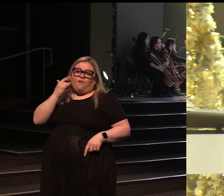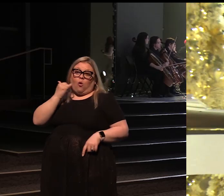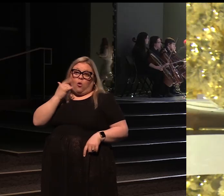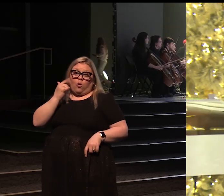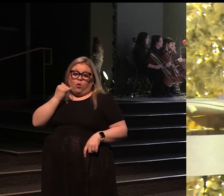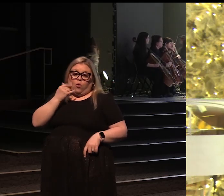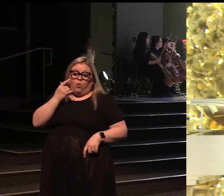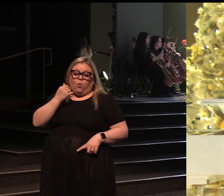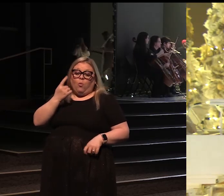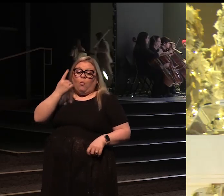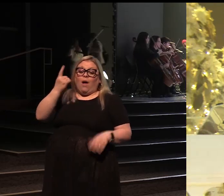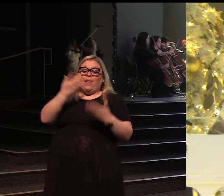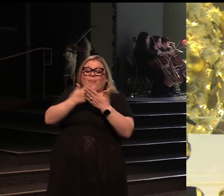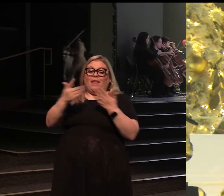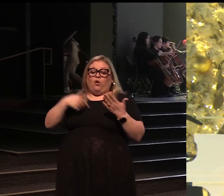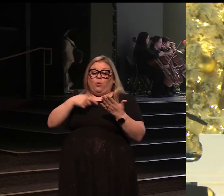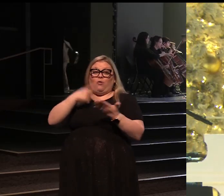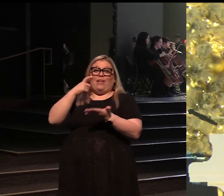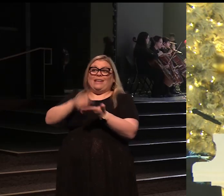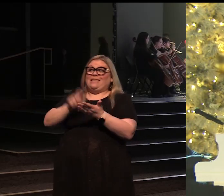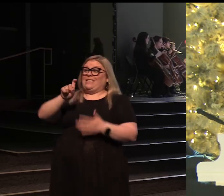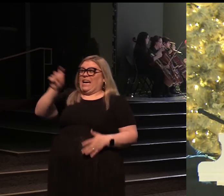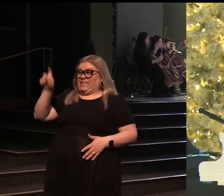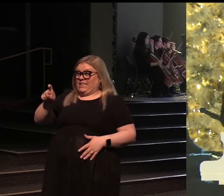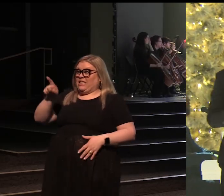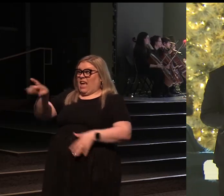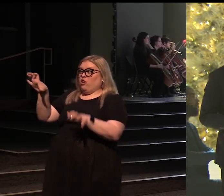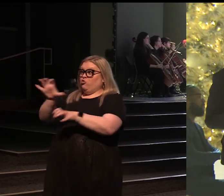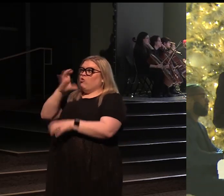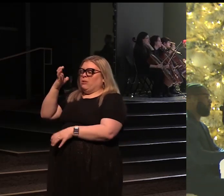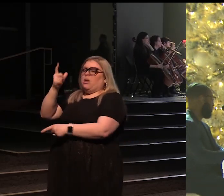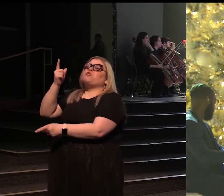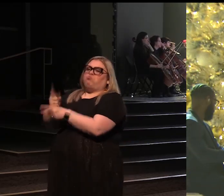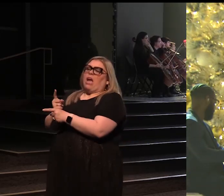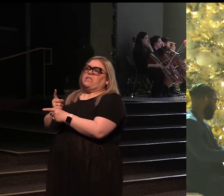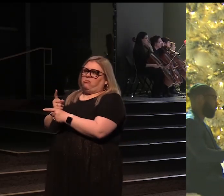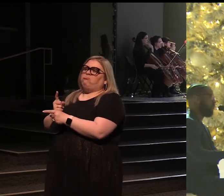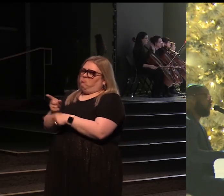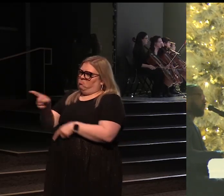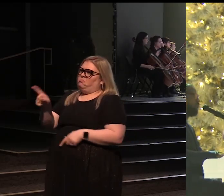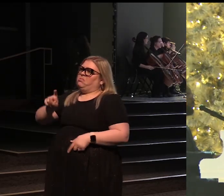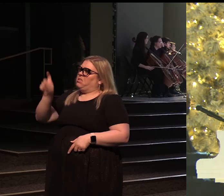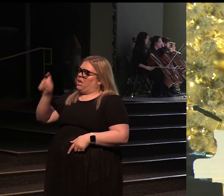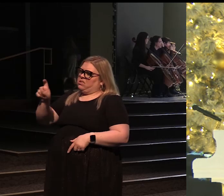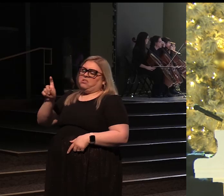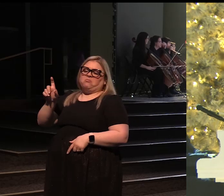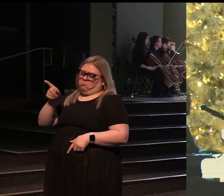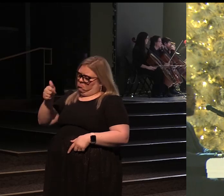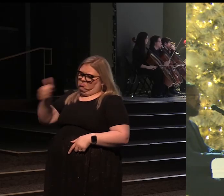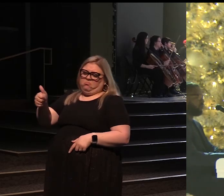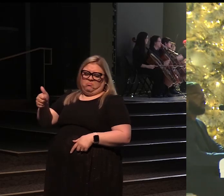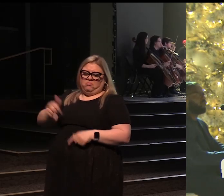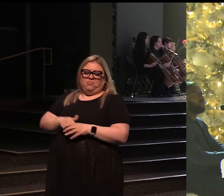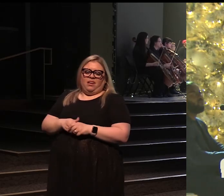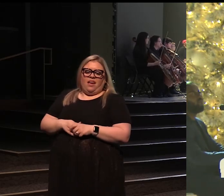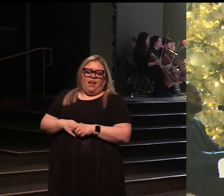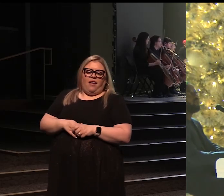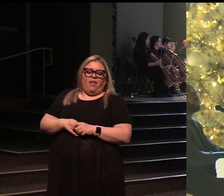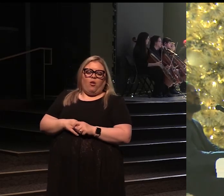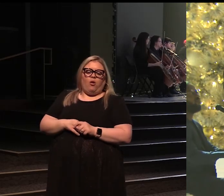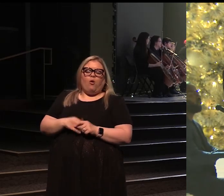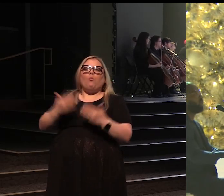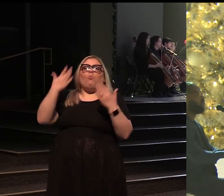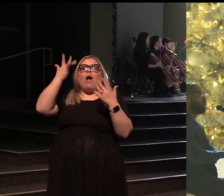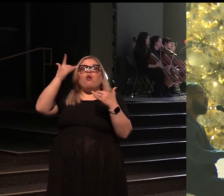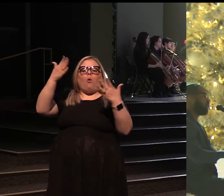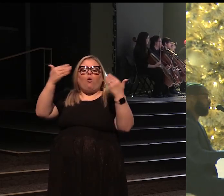we've definitely realized is that Texas does Christmas right. Right. This is the right way. This is such an incredible night. Why don't you all